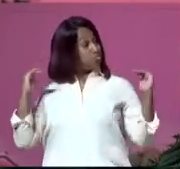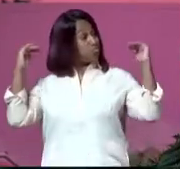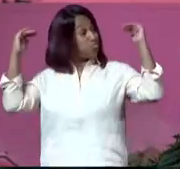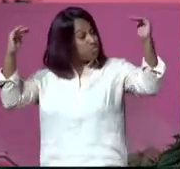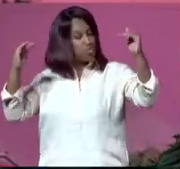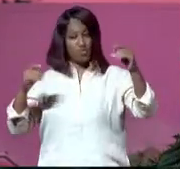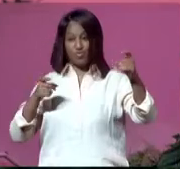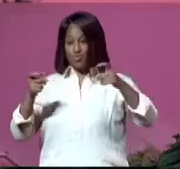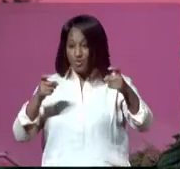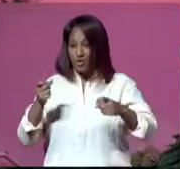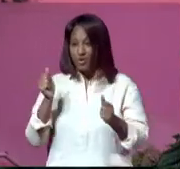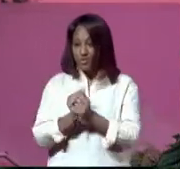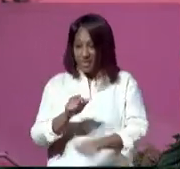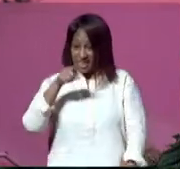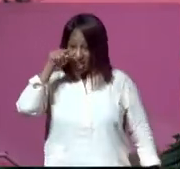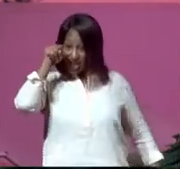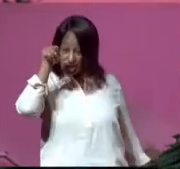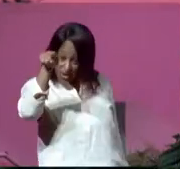confronted with you.